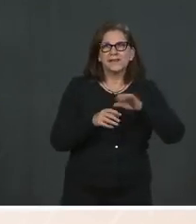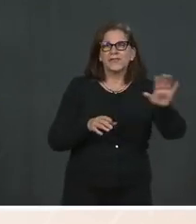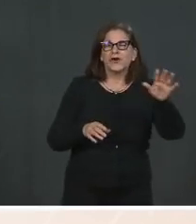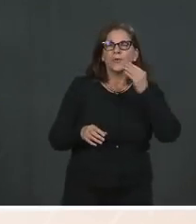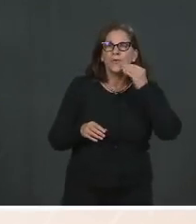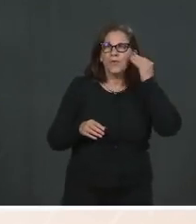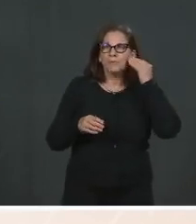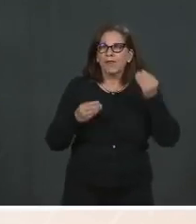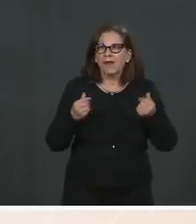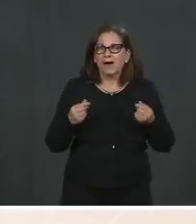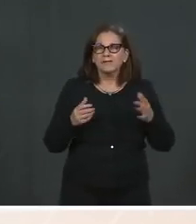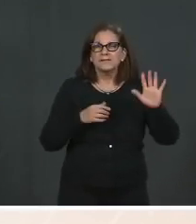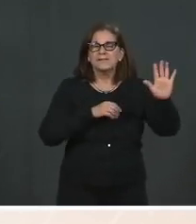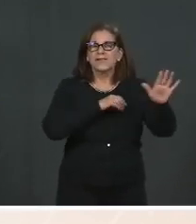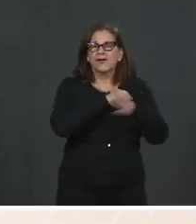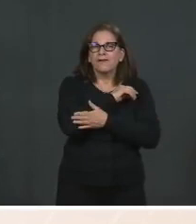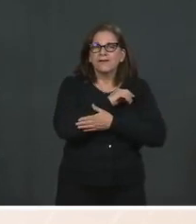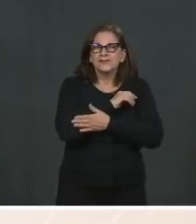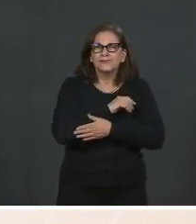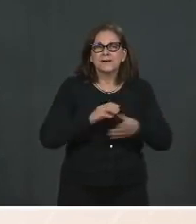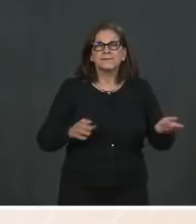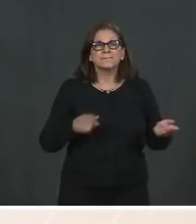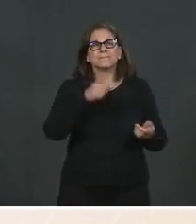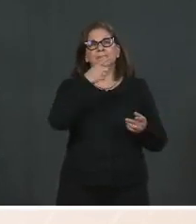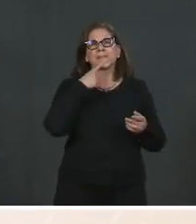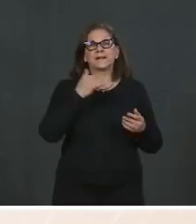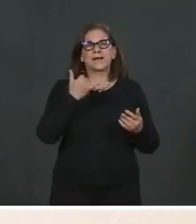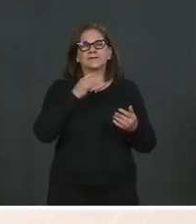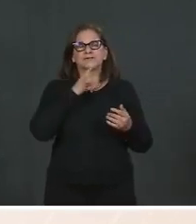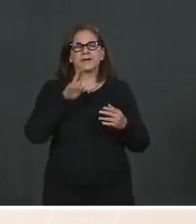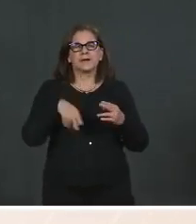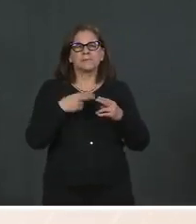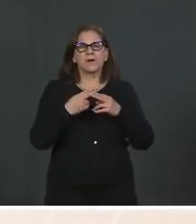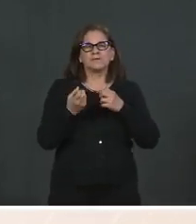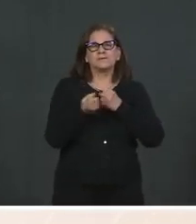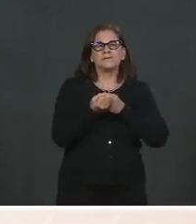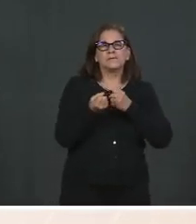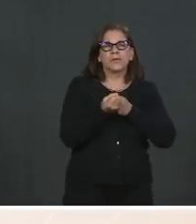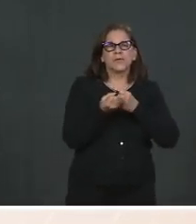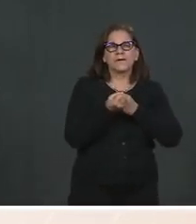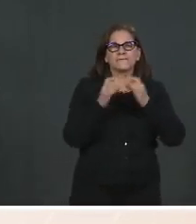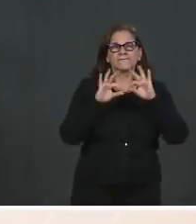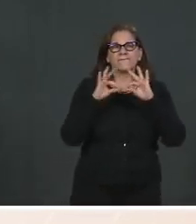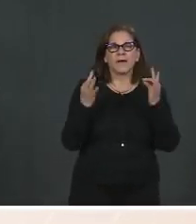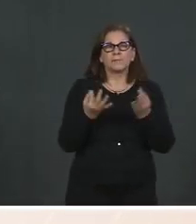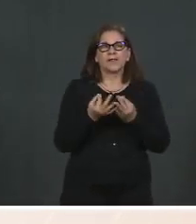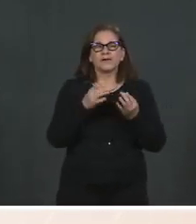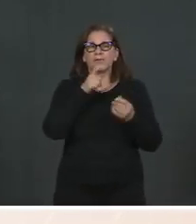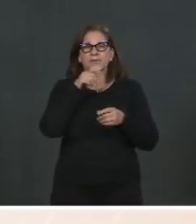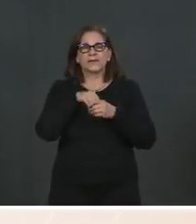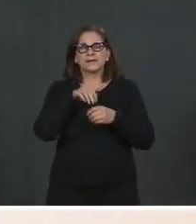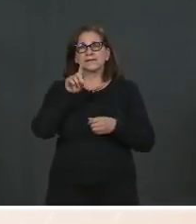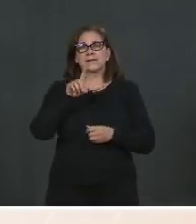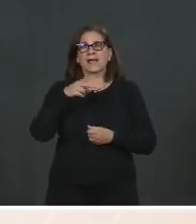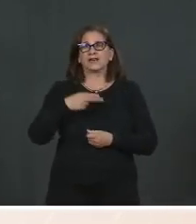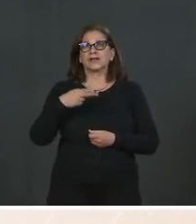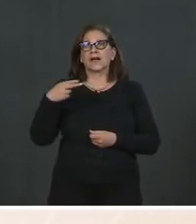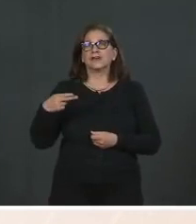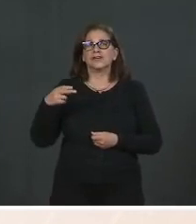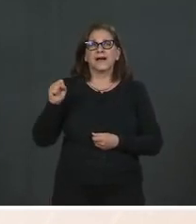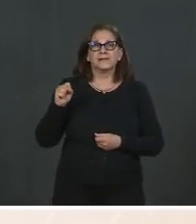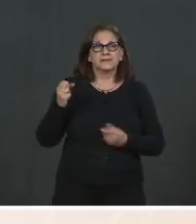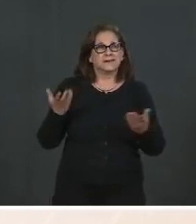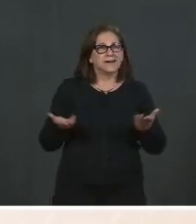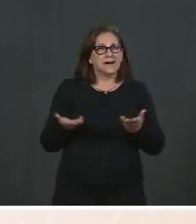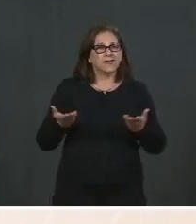children who are in the care of HSS. Mhm. Any idea of how that's going to be set up and the vetting process for some of